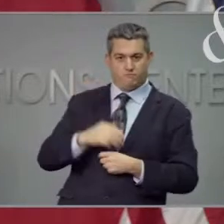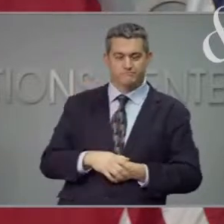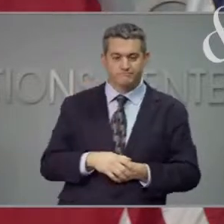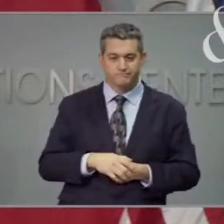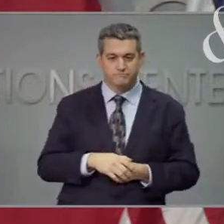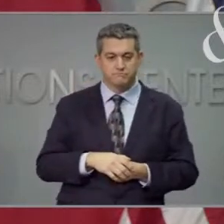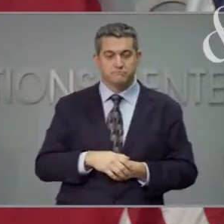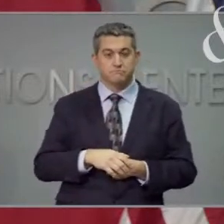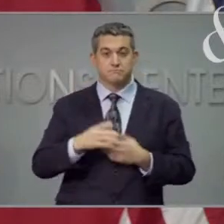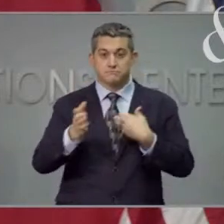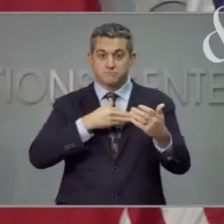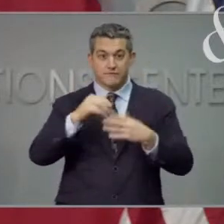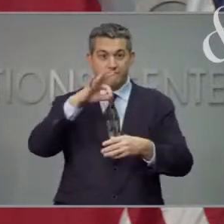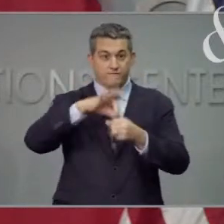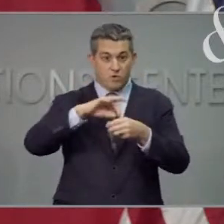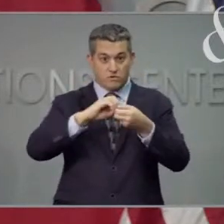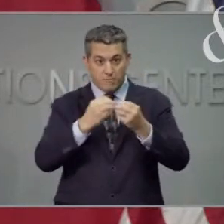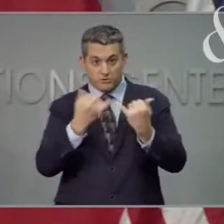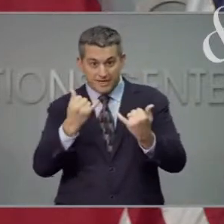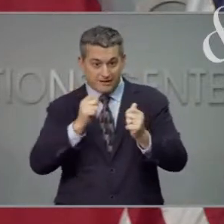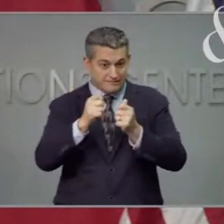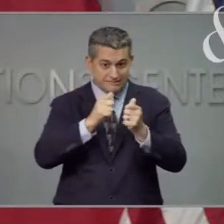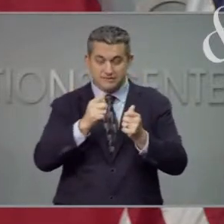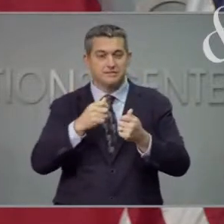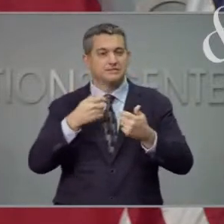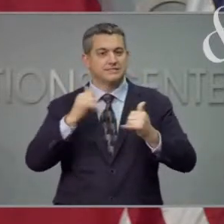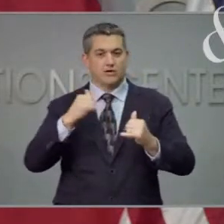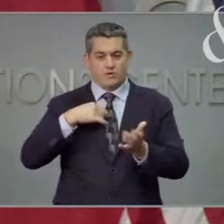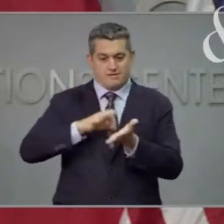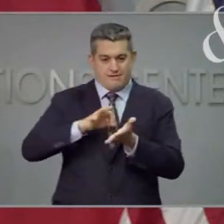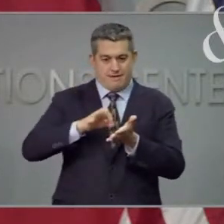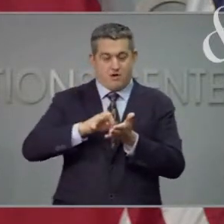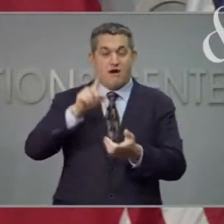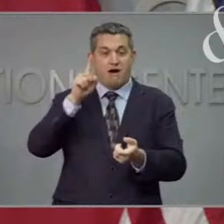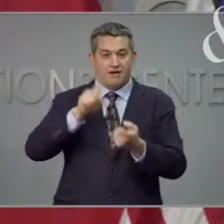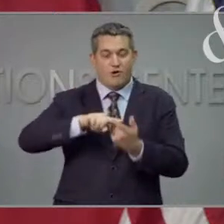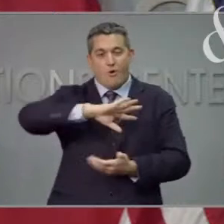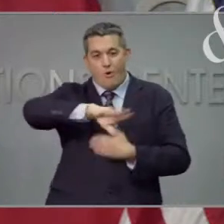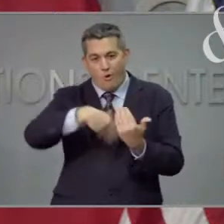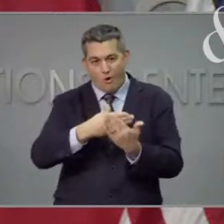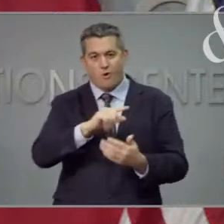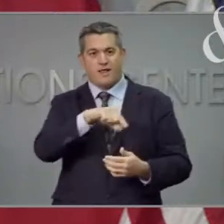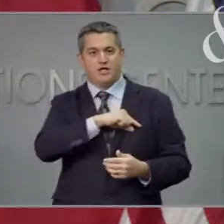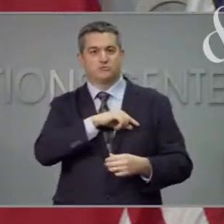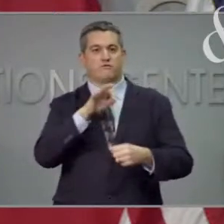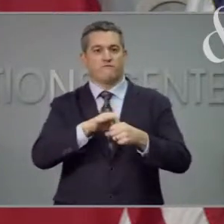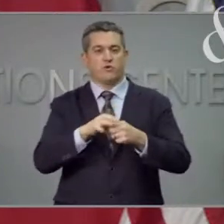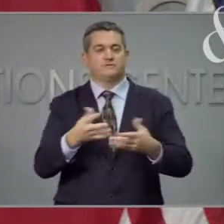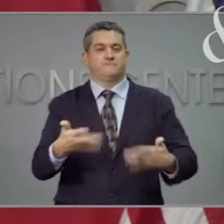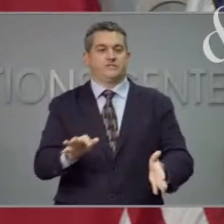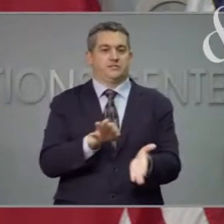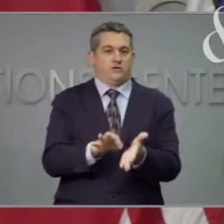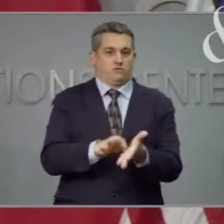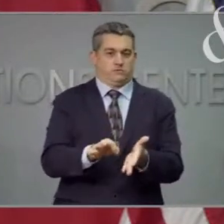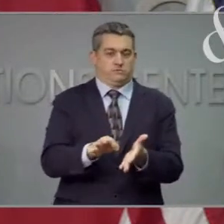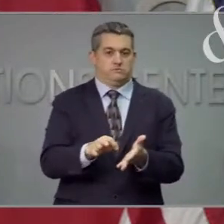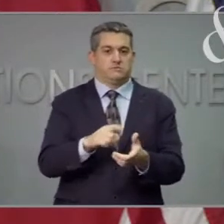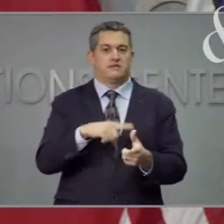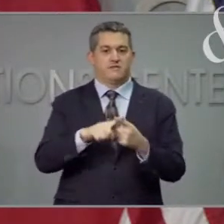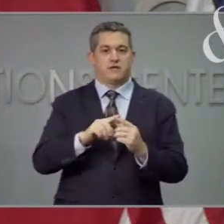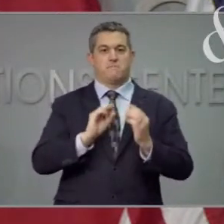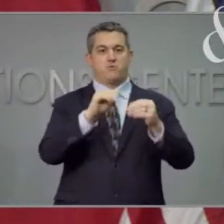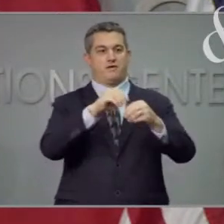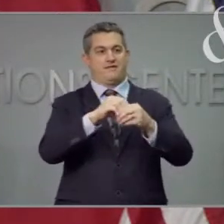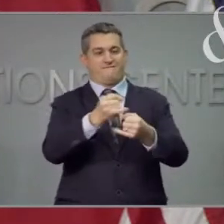Regardless of vote differentials, we never stop counting until all eligible votes are counted and added to